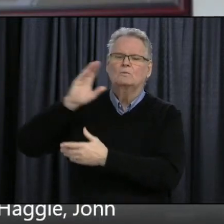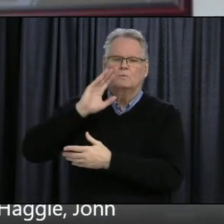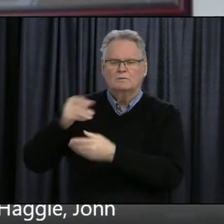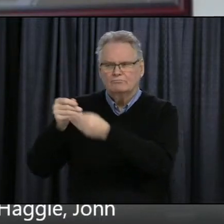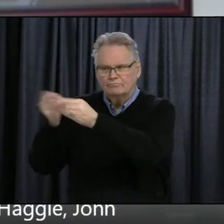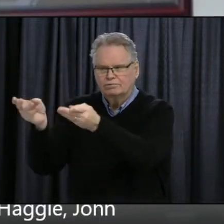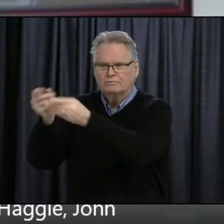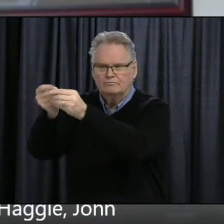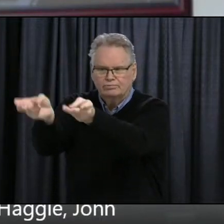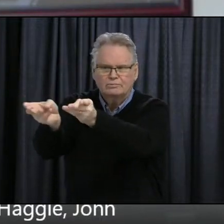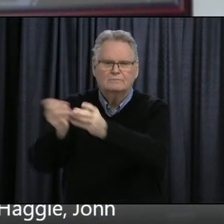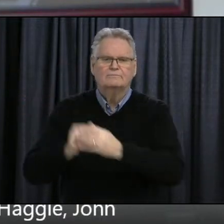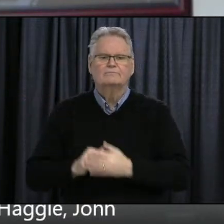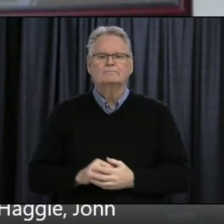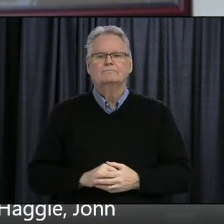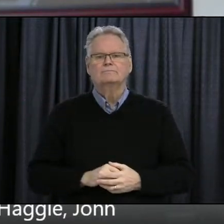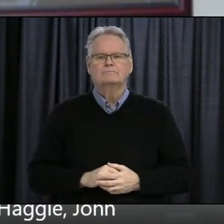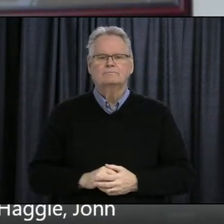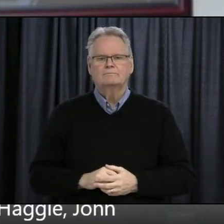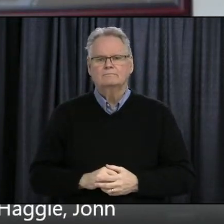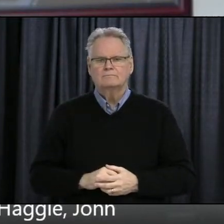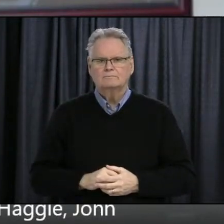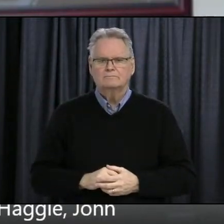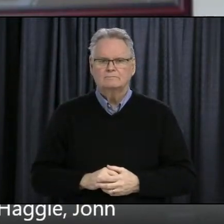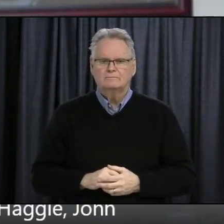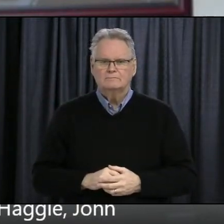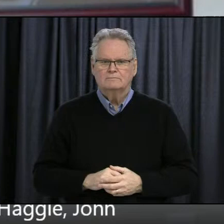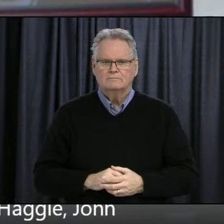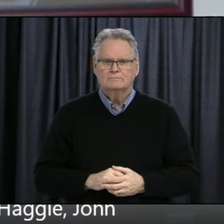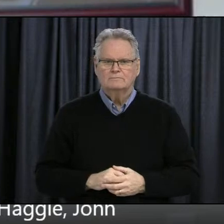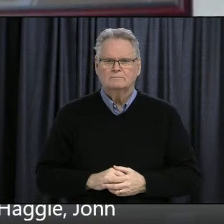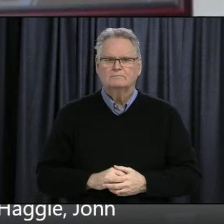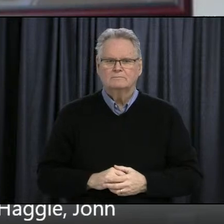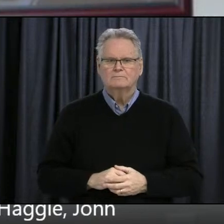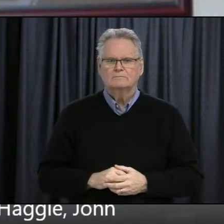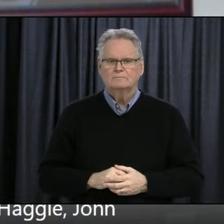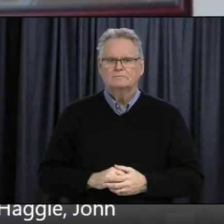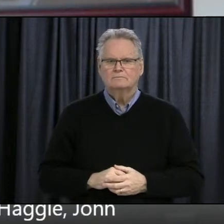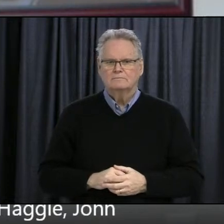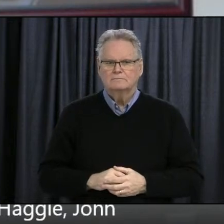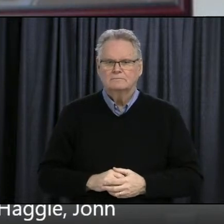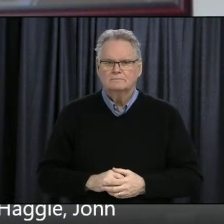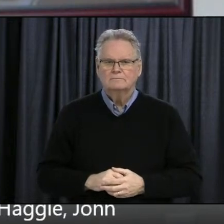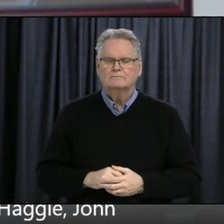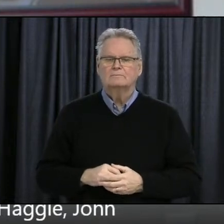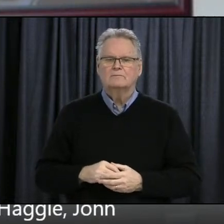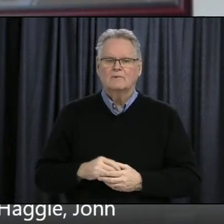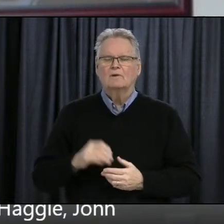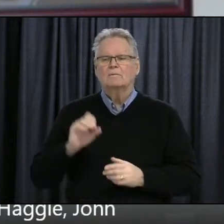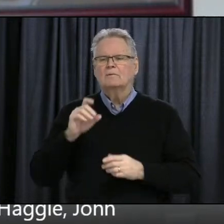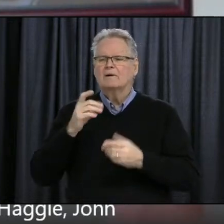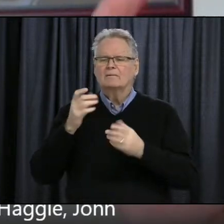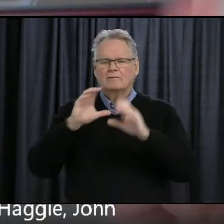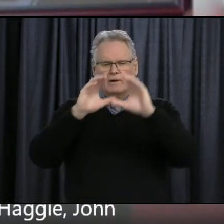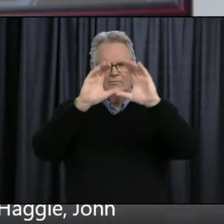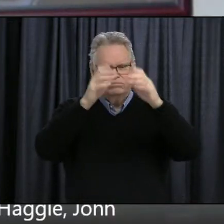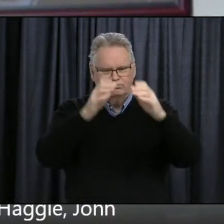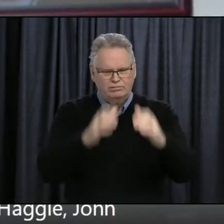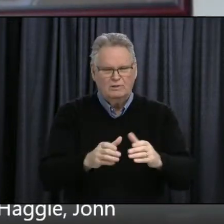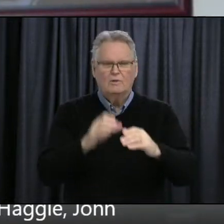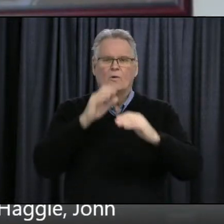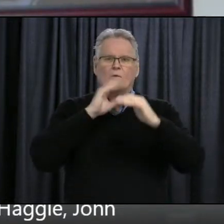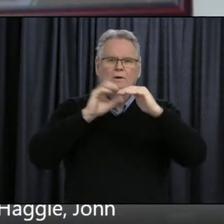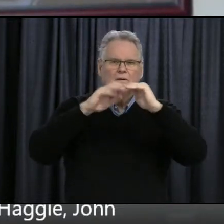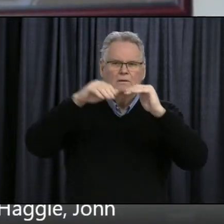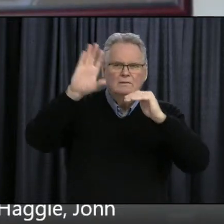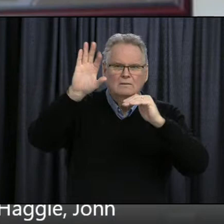80? And quite frankly, with the vaccine supply as it currently stands, we will have to take them